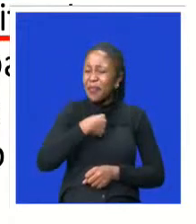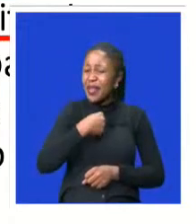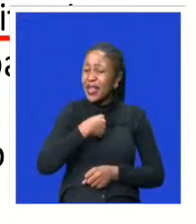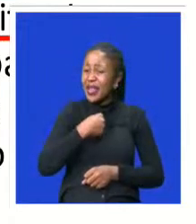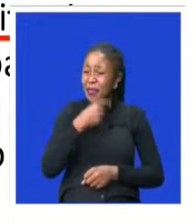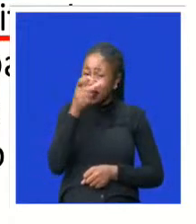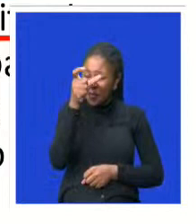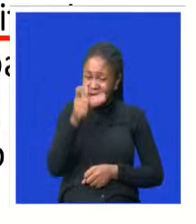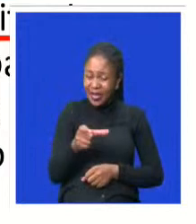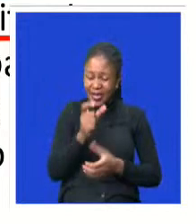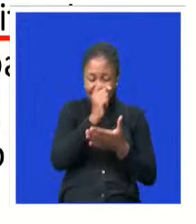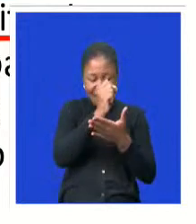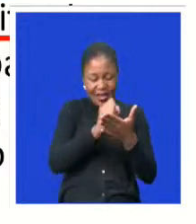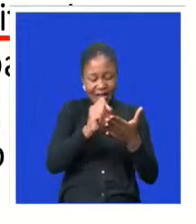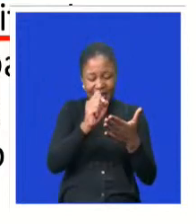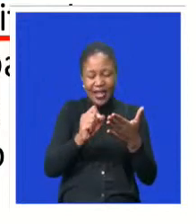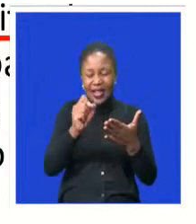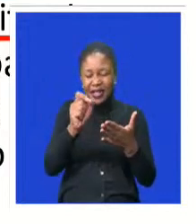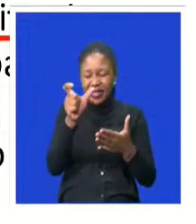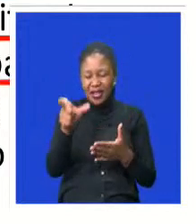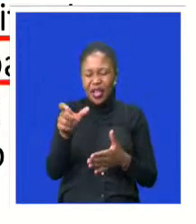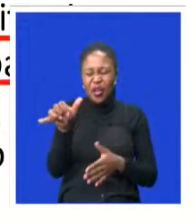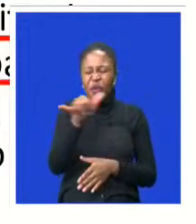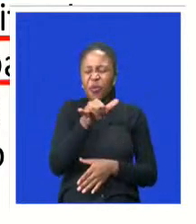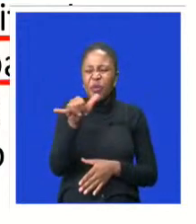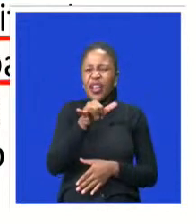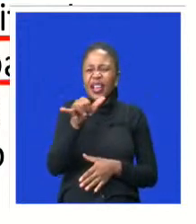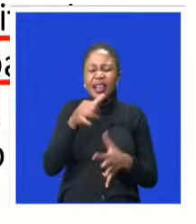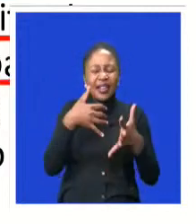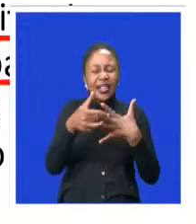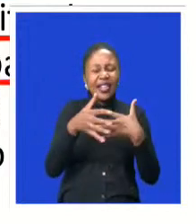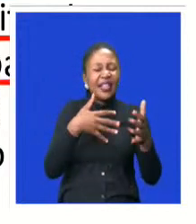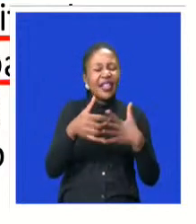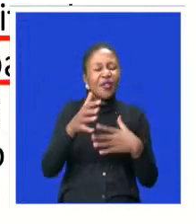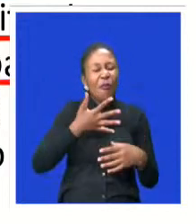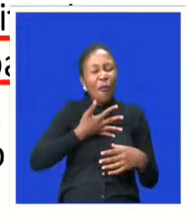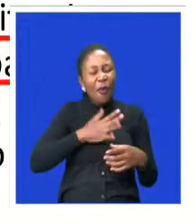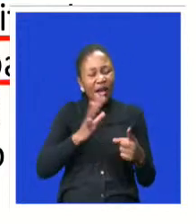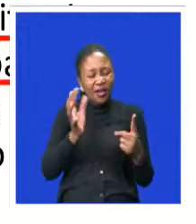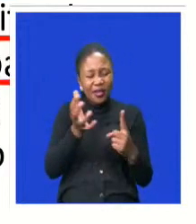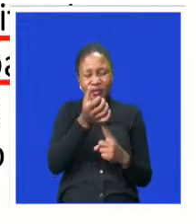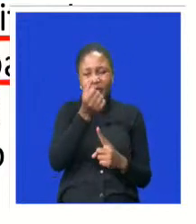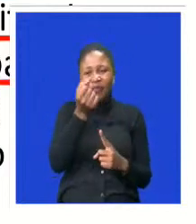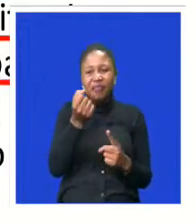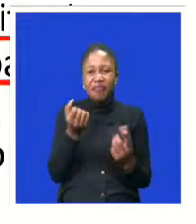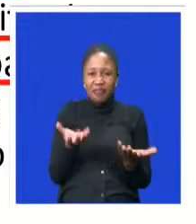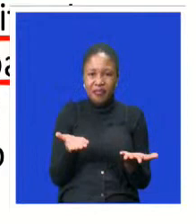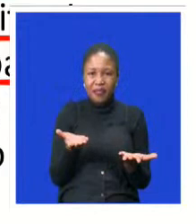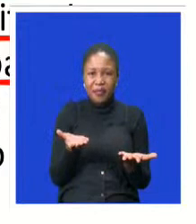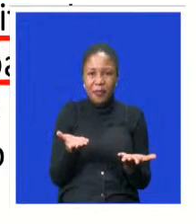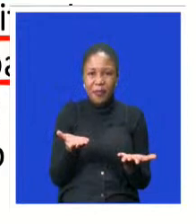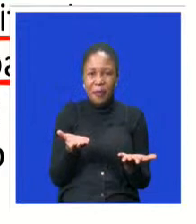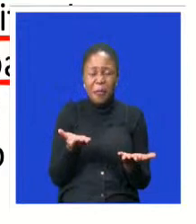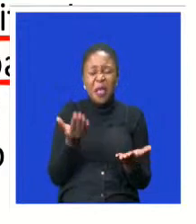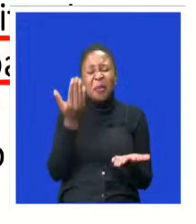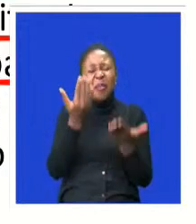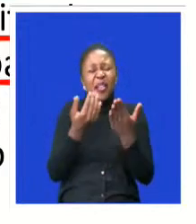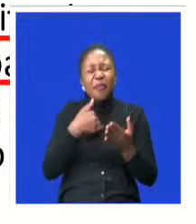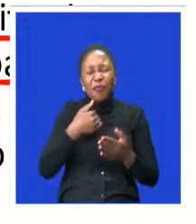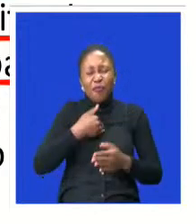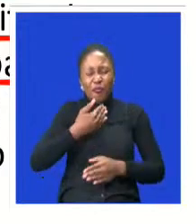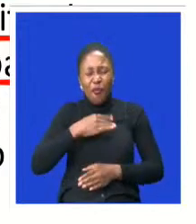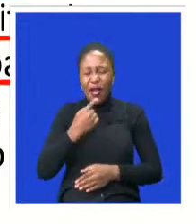may be sending a message across to parents that children today are spoiled, but